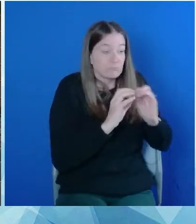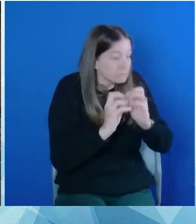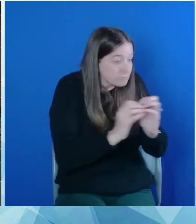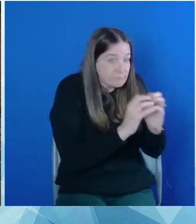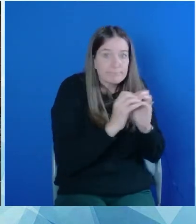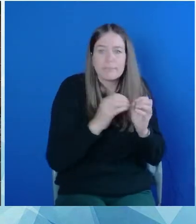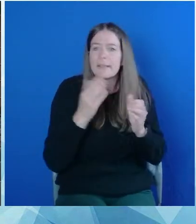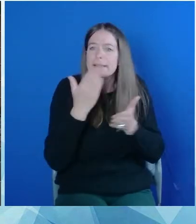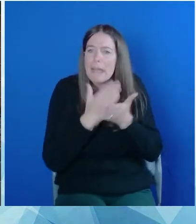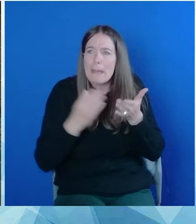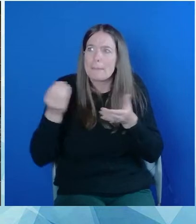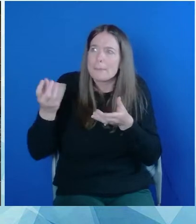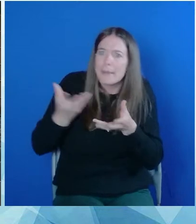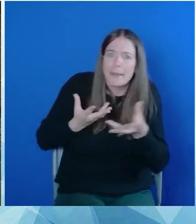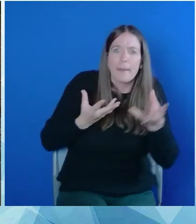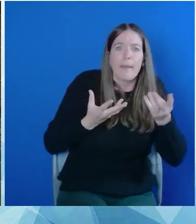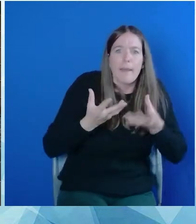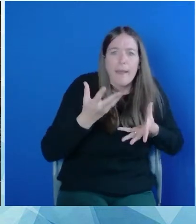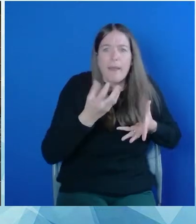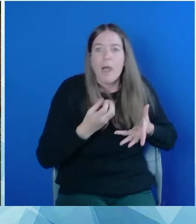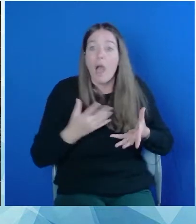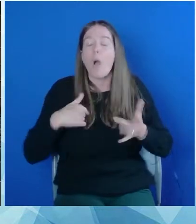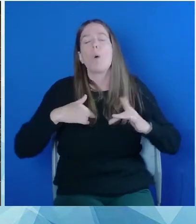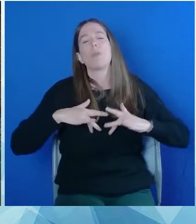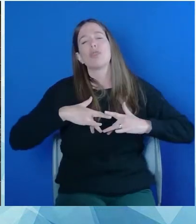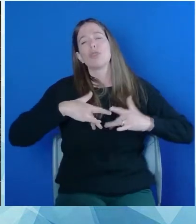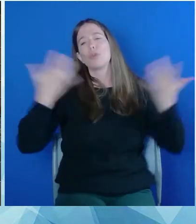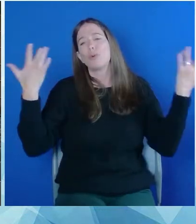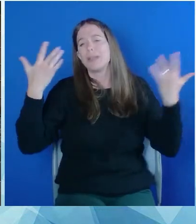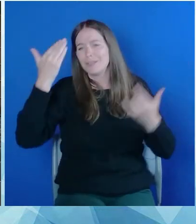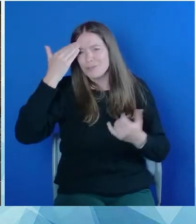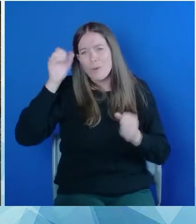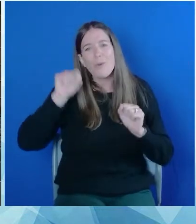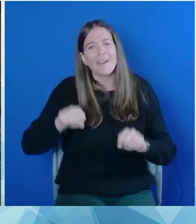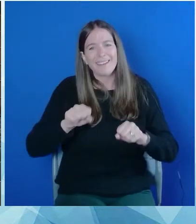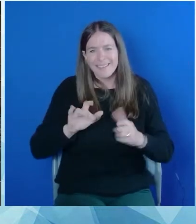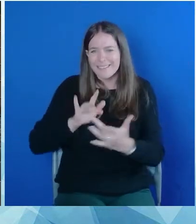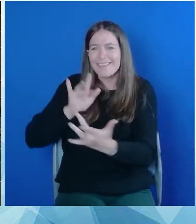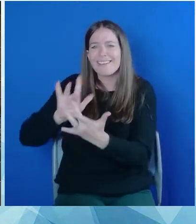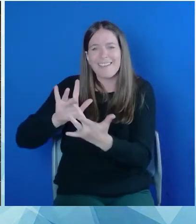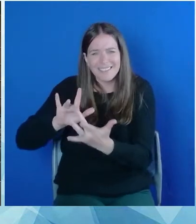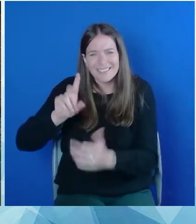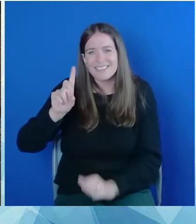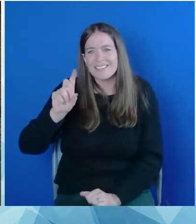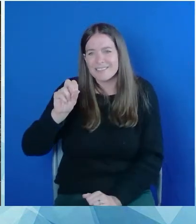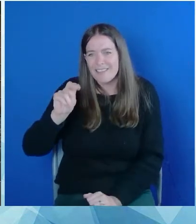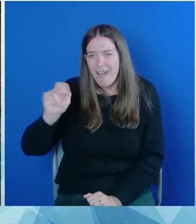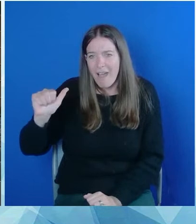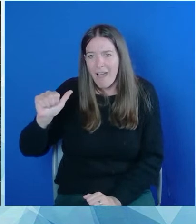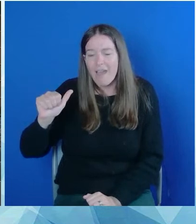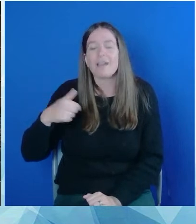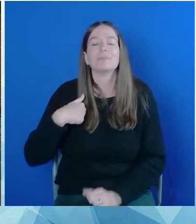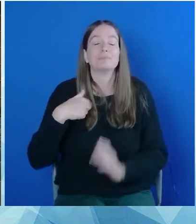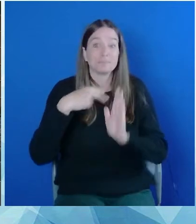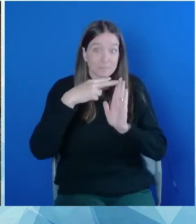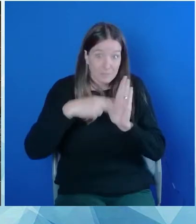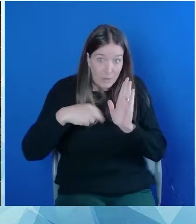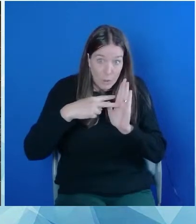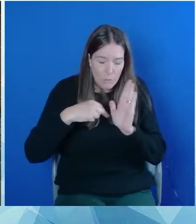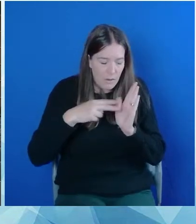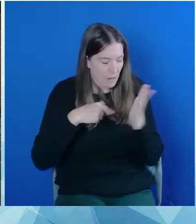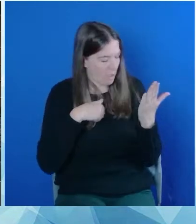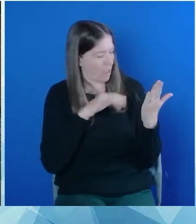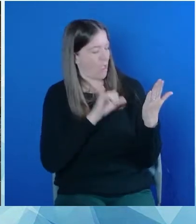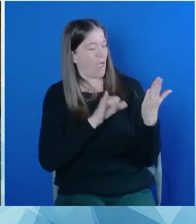coming through, and I'm thrilled to know that Donna is available to the community. Also, in reading her report, I learned that she is establishing